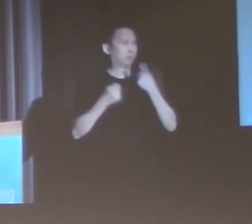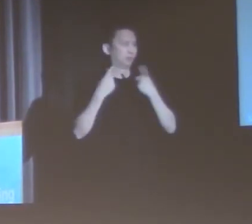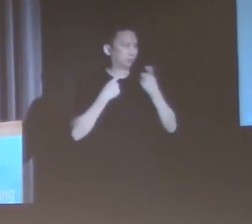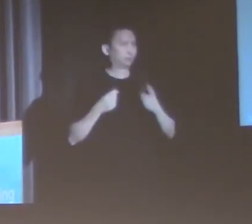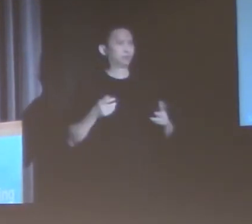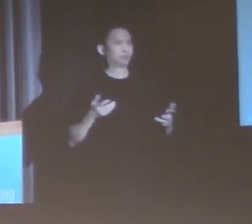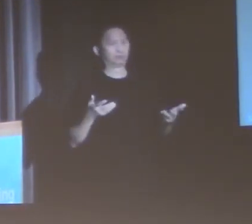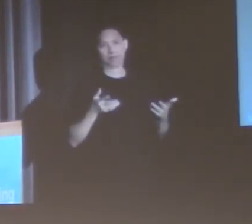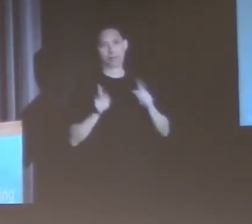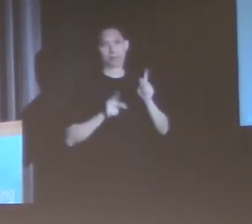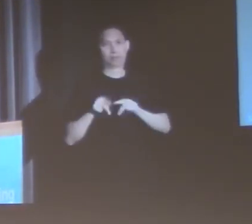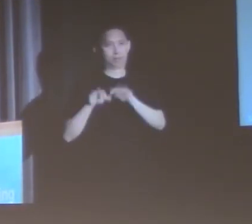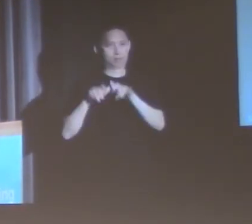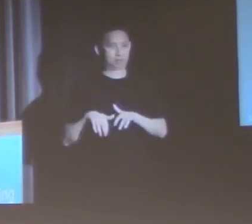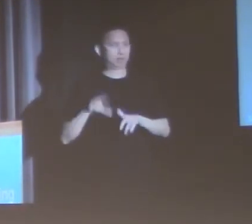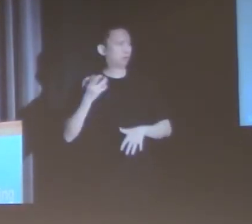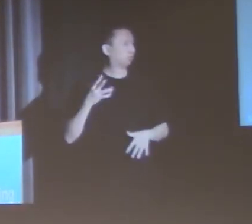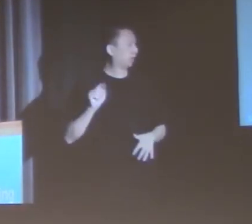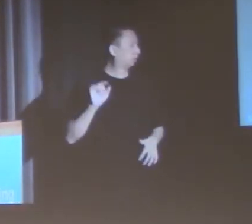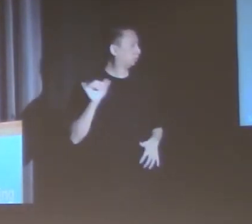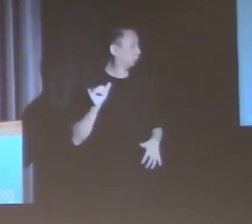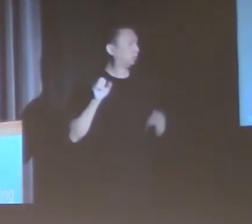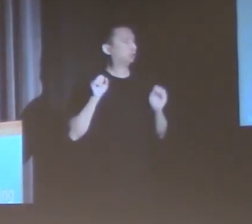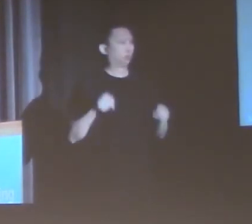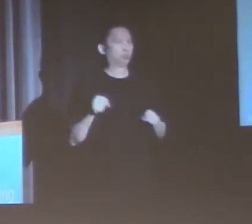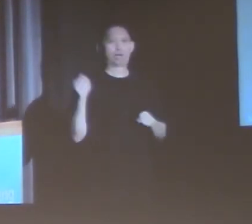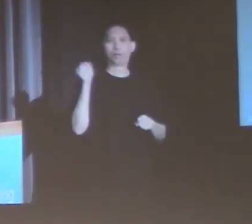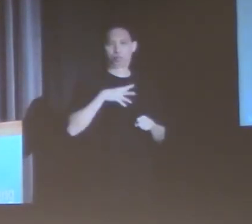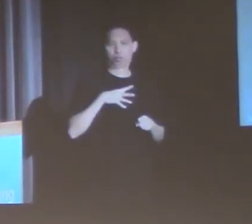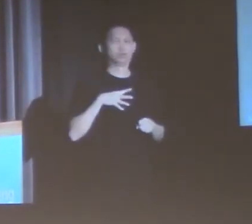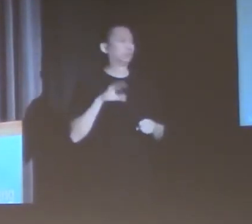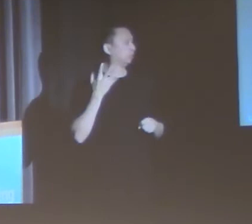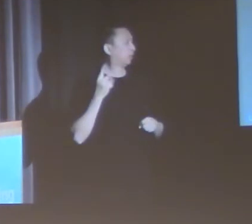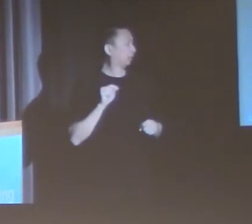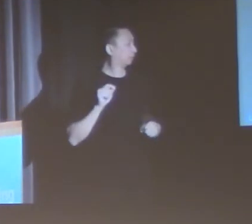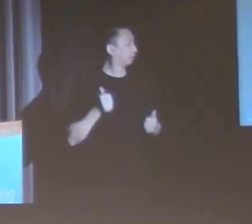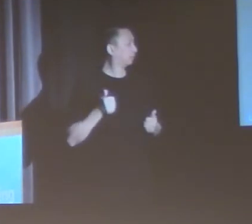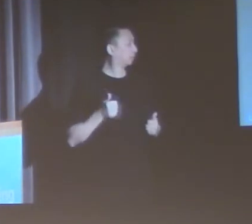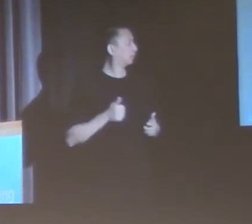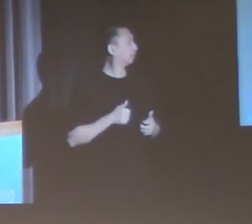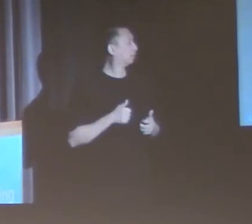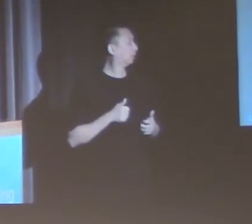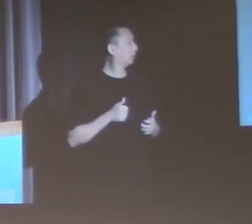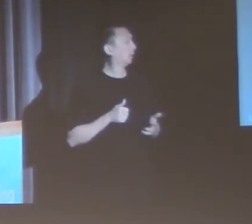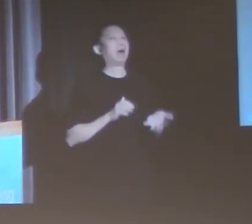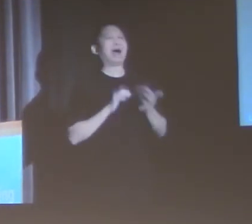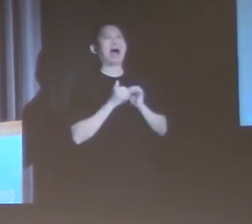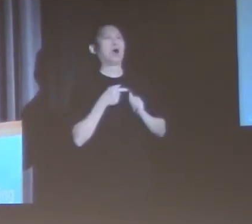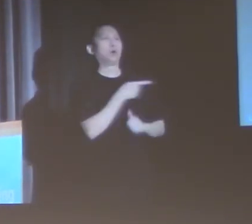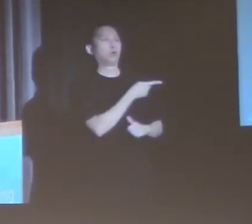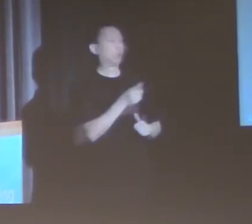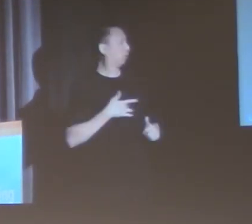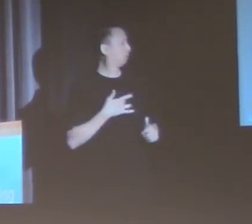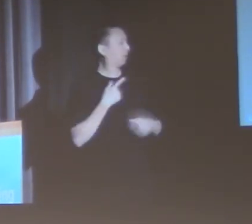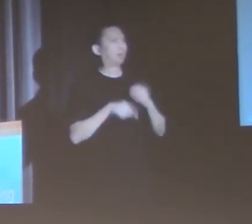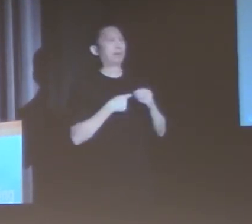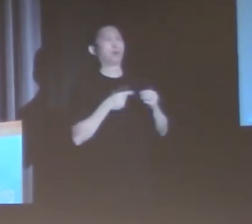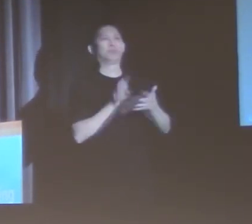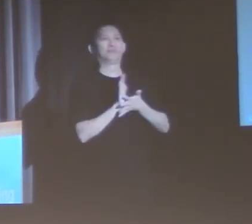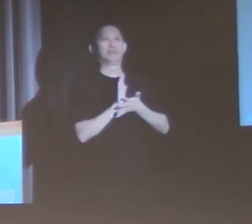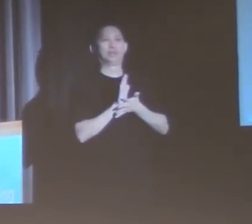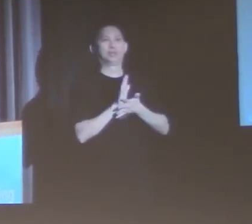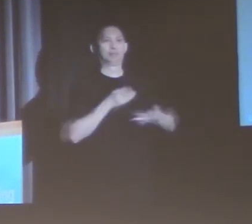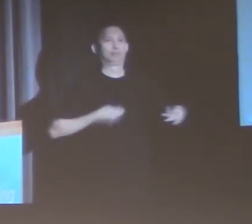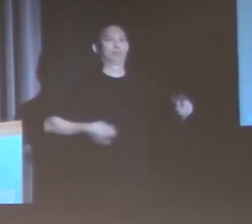virtually, please, you can put question in the chat. But how you're thinking about how the film circulates as